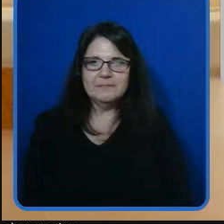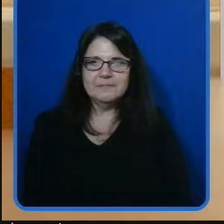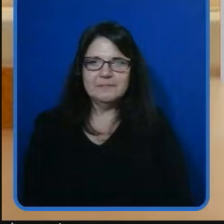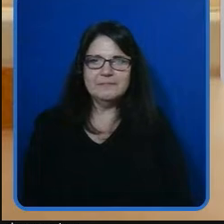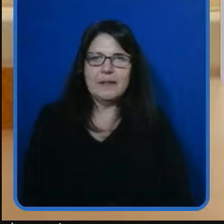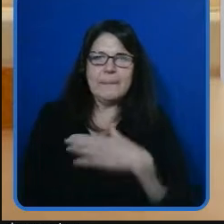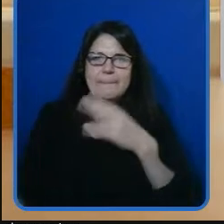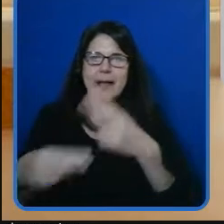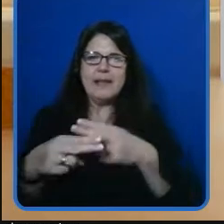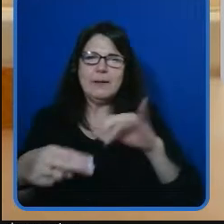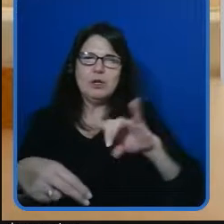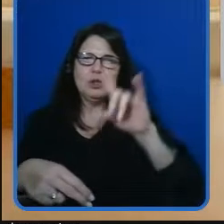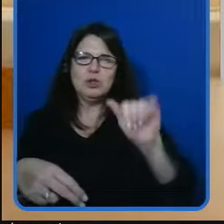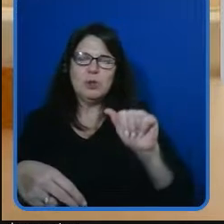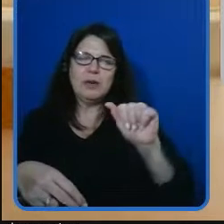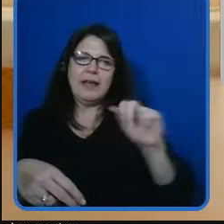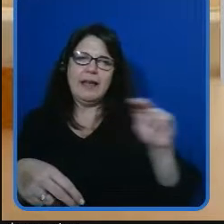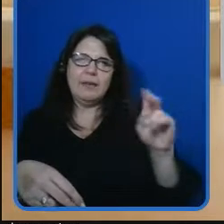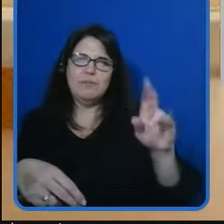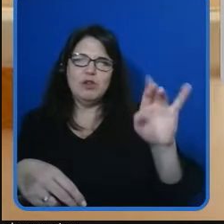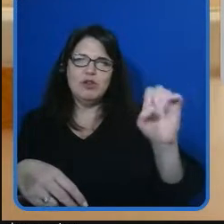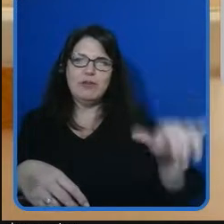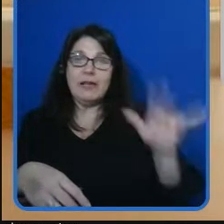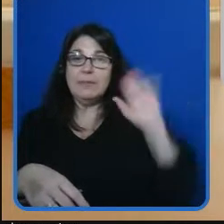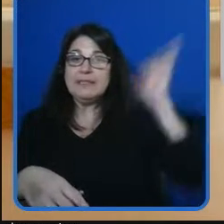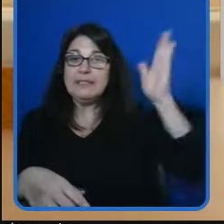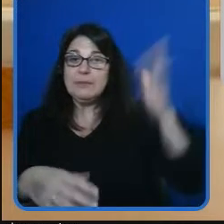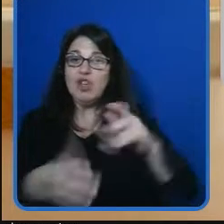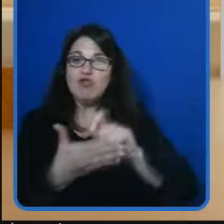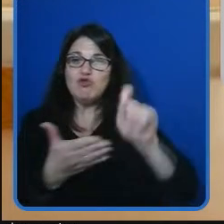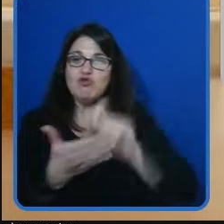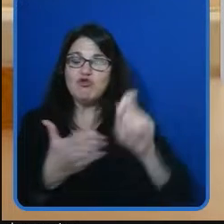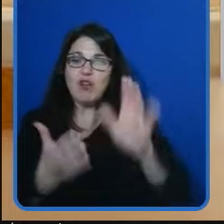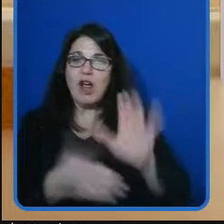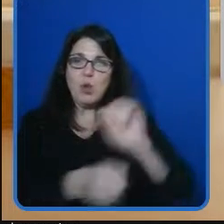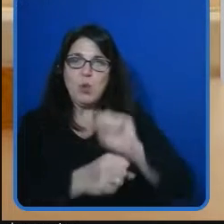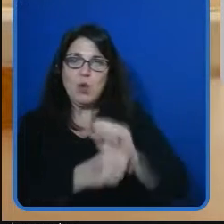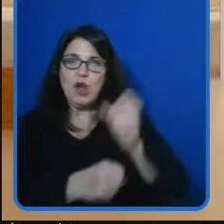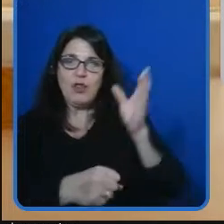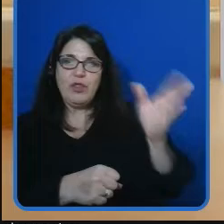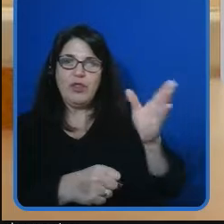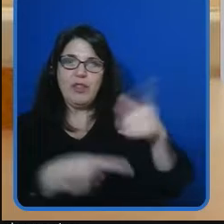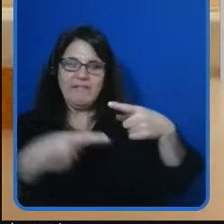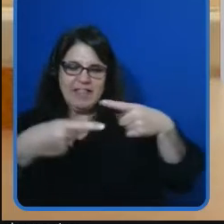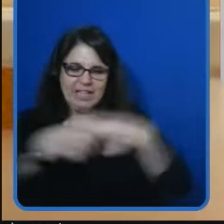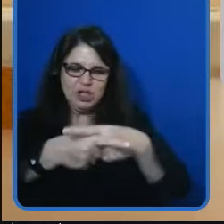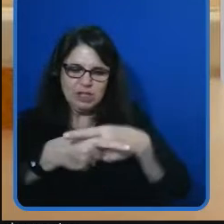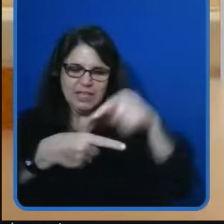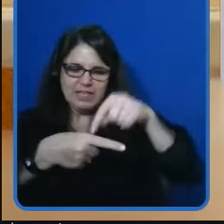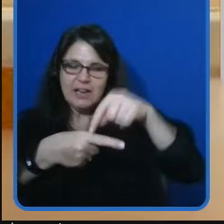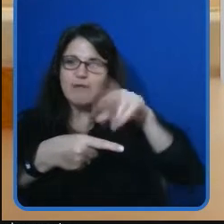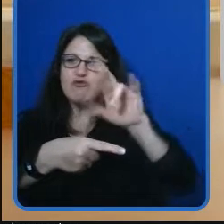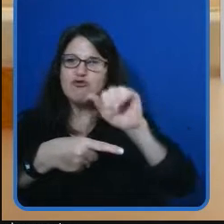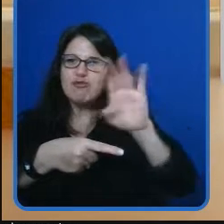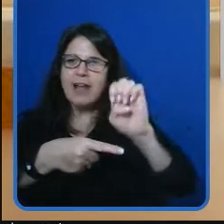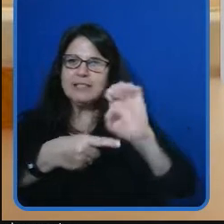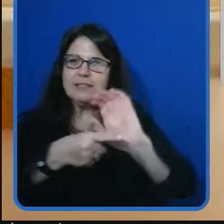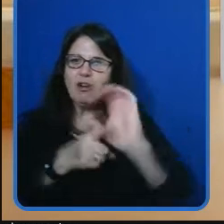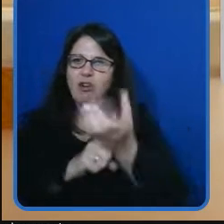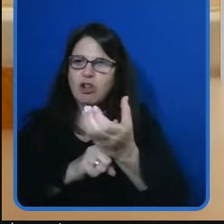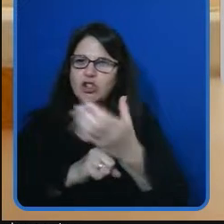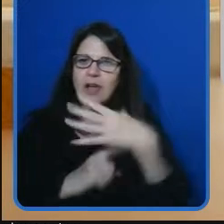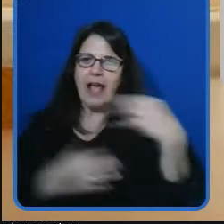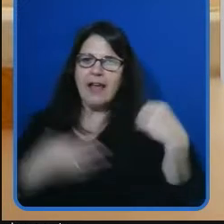My name is Jodi-Ann Burey, and I'm a speaker and writer who works at the intersections of race, culture, and health